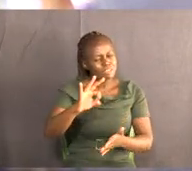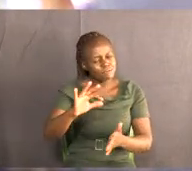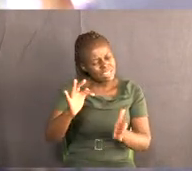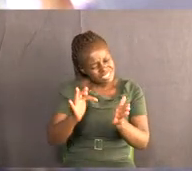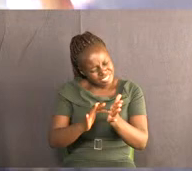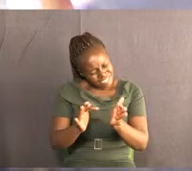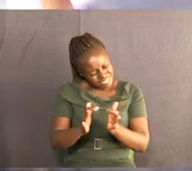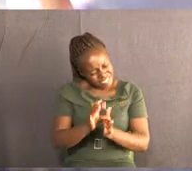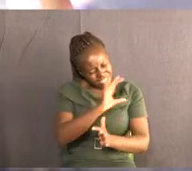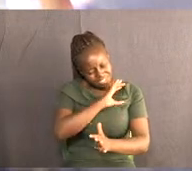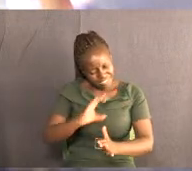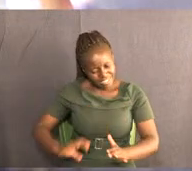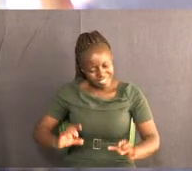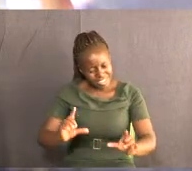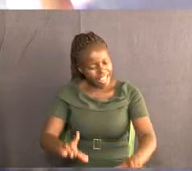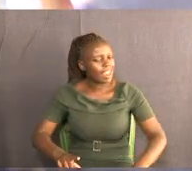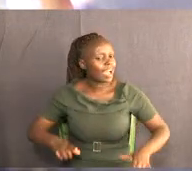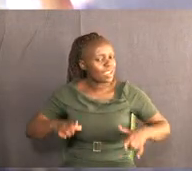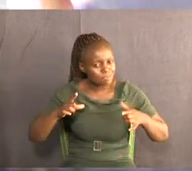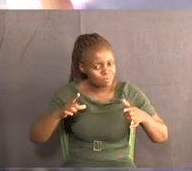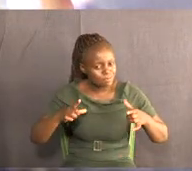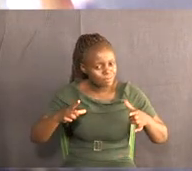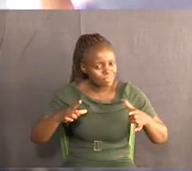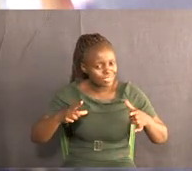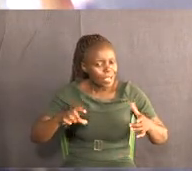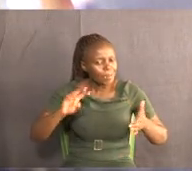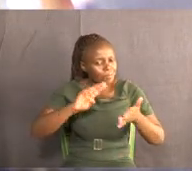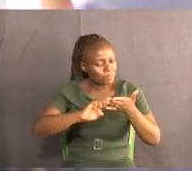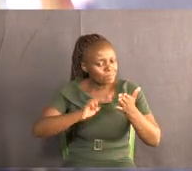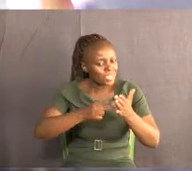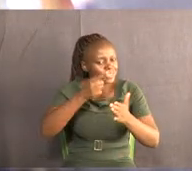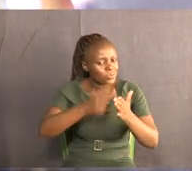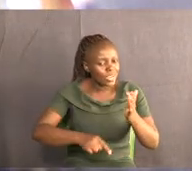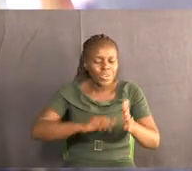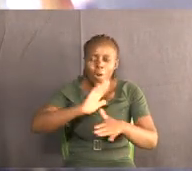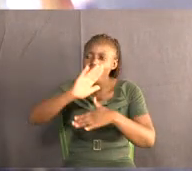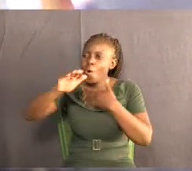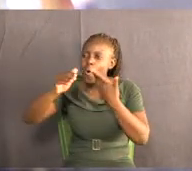is alive, then what that means is that we, all